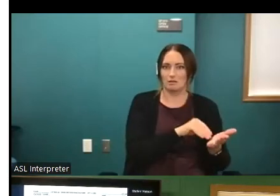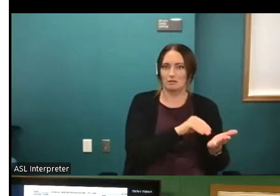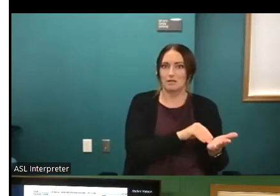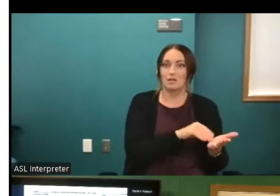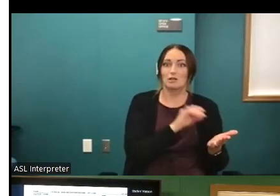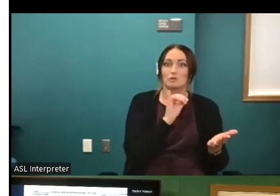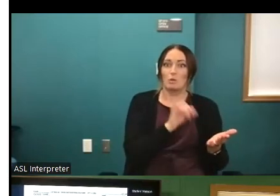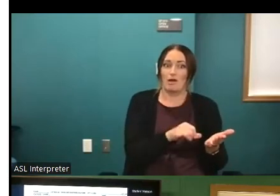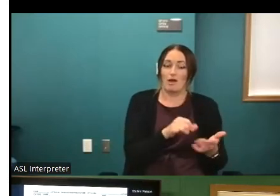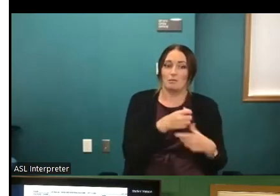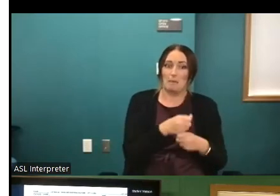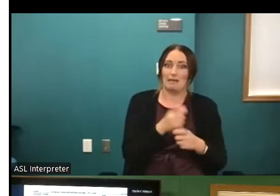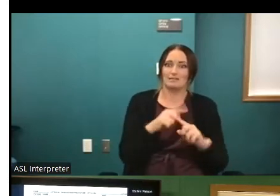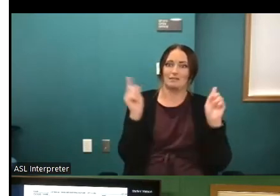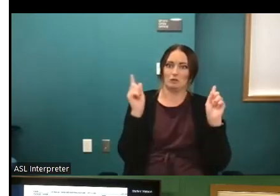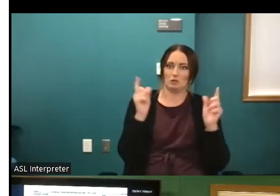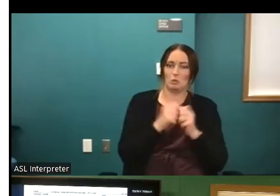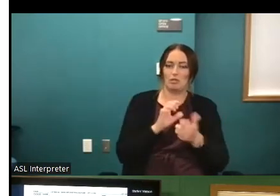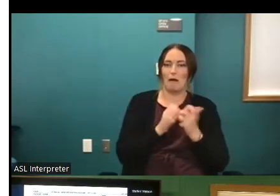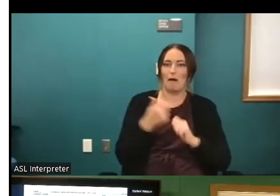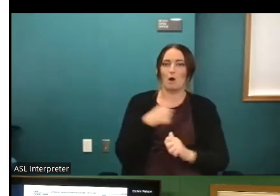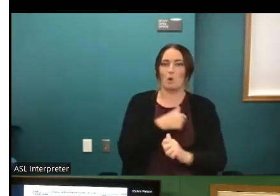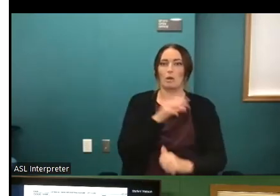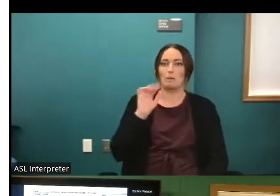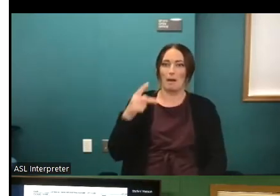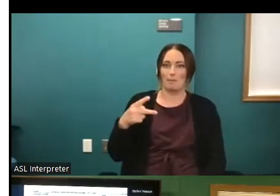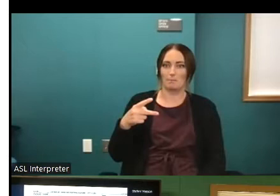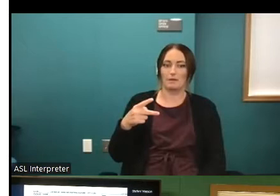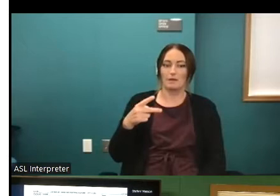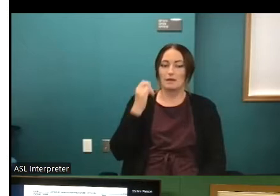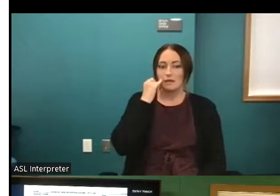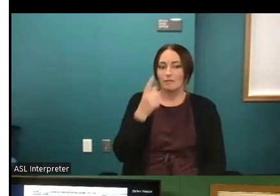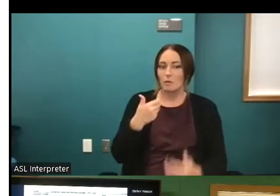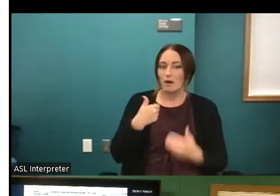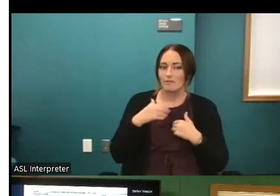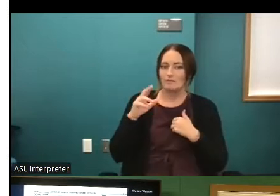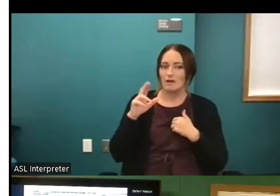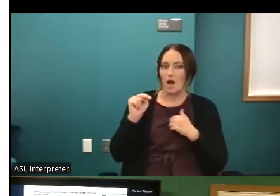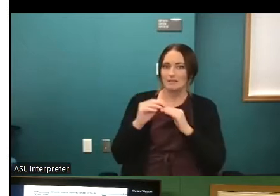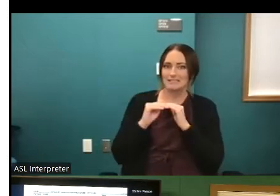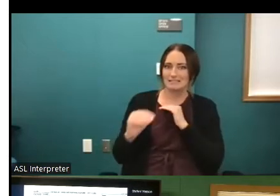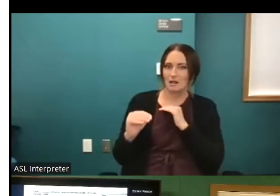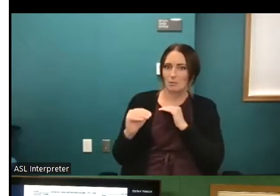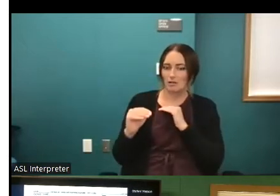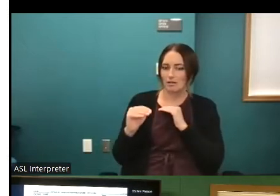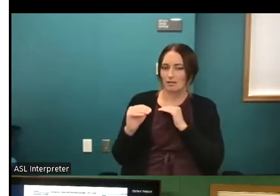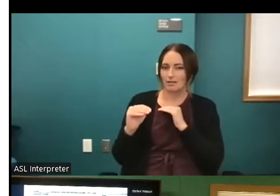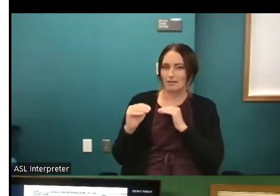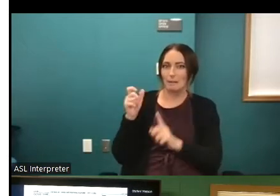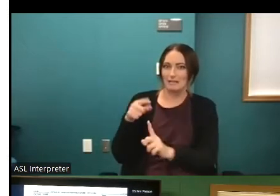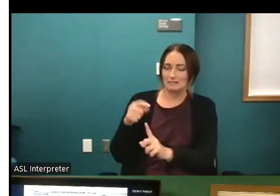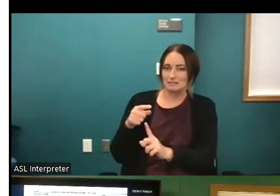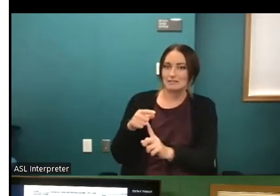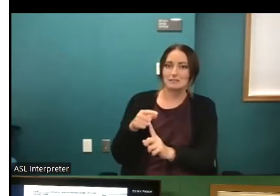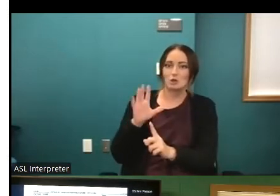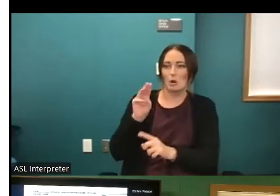that we map. If you have stable impedances, you'll have stable maps. If you have unstable impedances, you will have unstable maps. And unstable maps